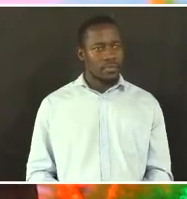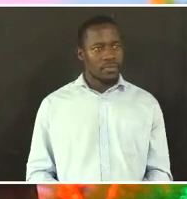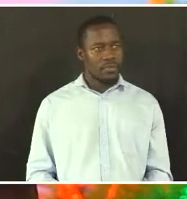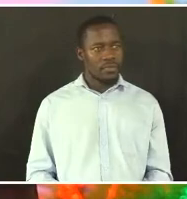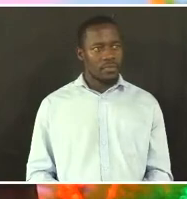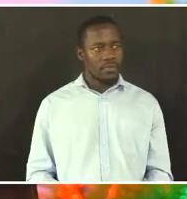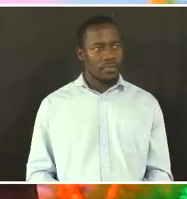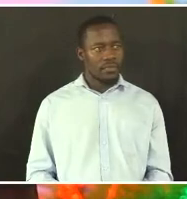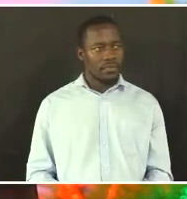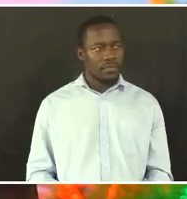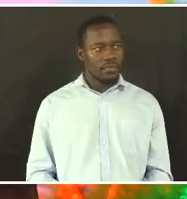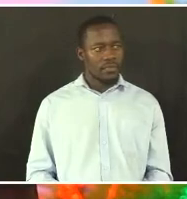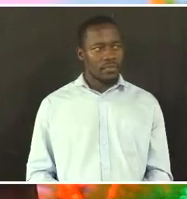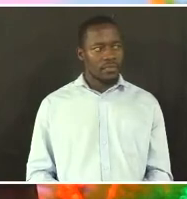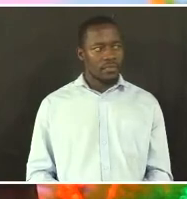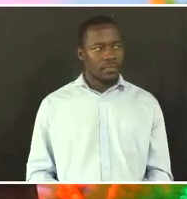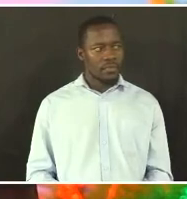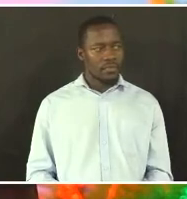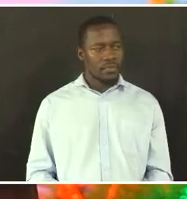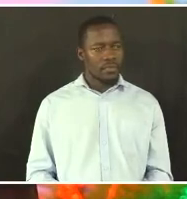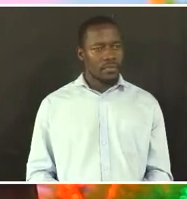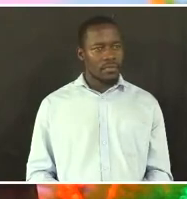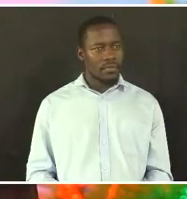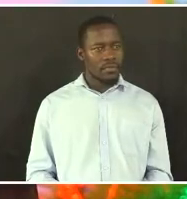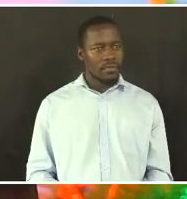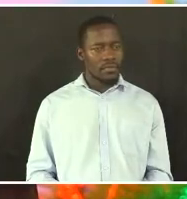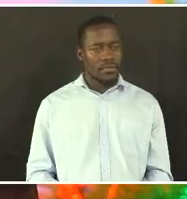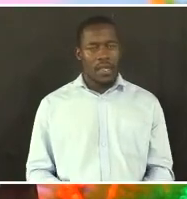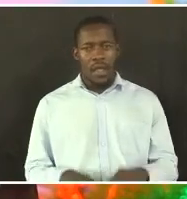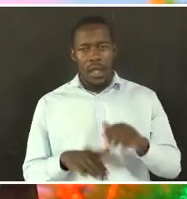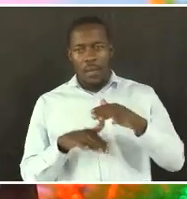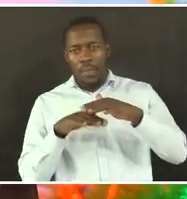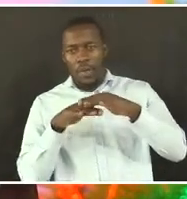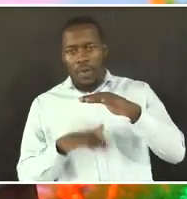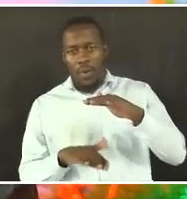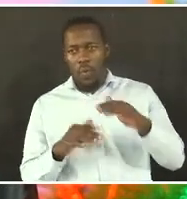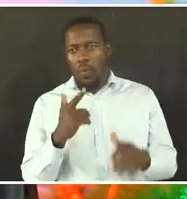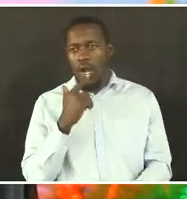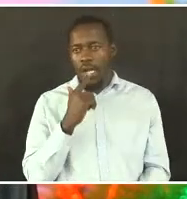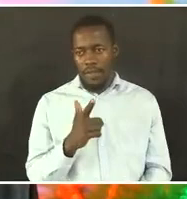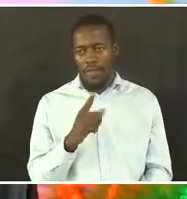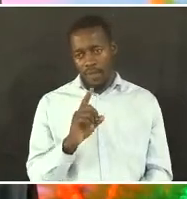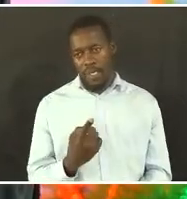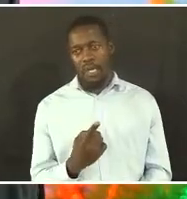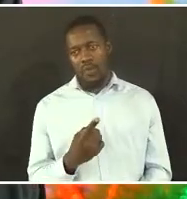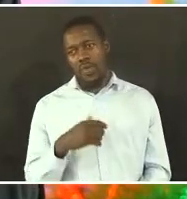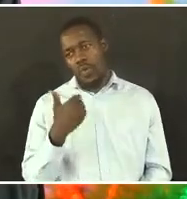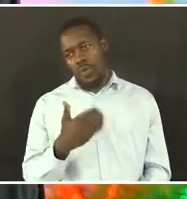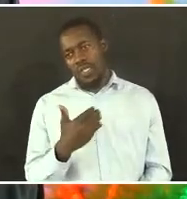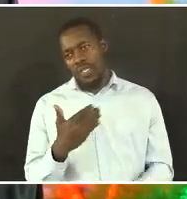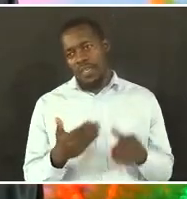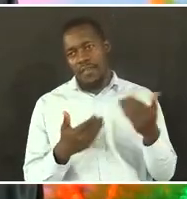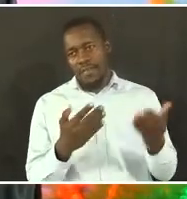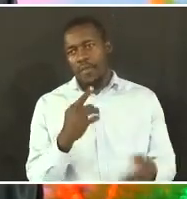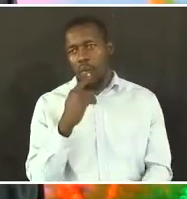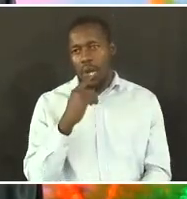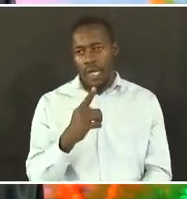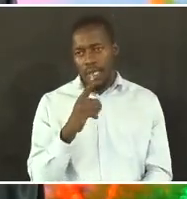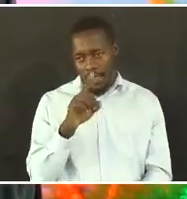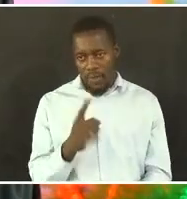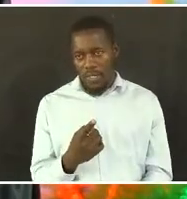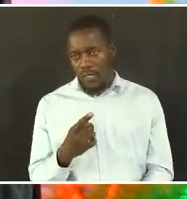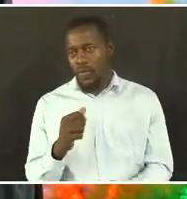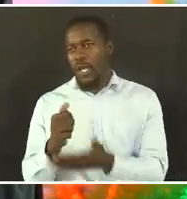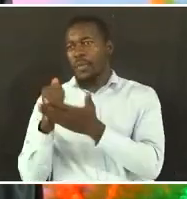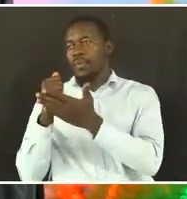I don't think it's 100,000. I think it's less than 100,000. But you see, this is a compassionate ministry.